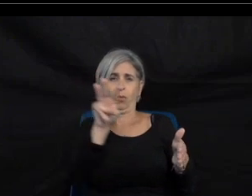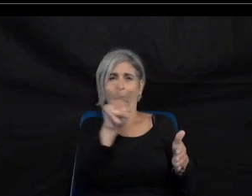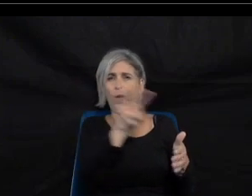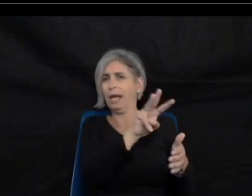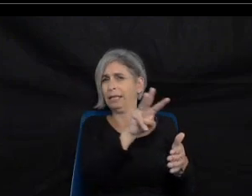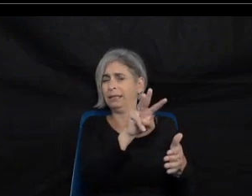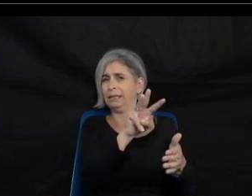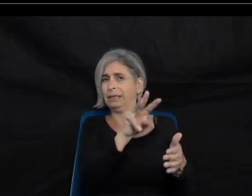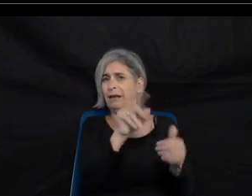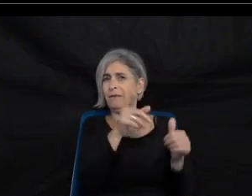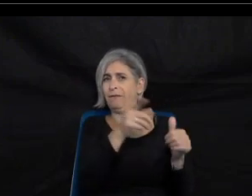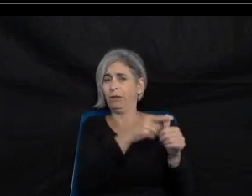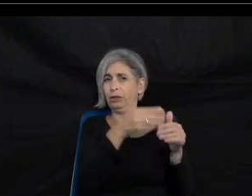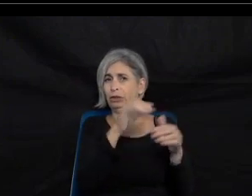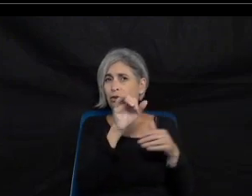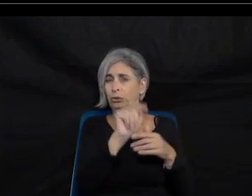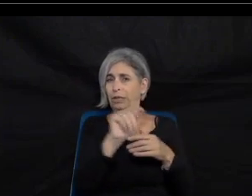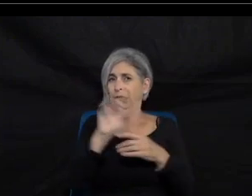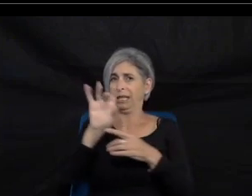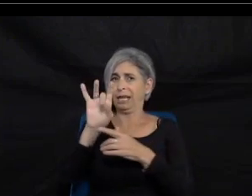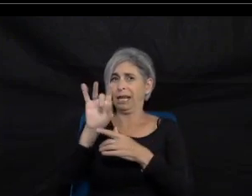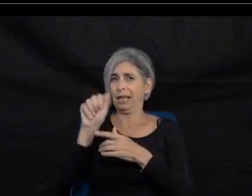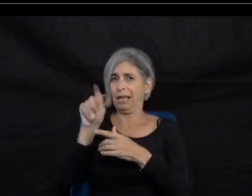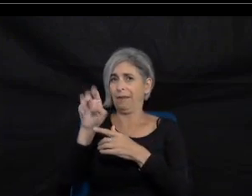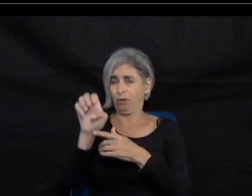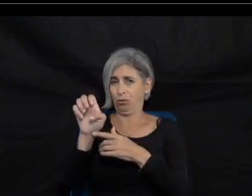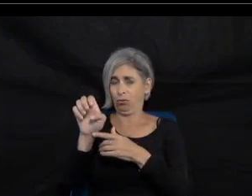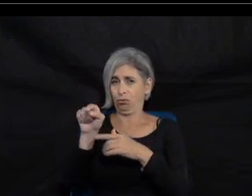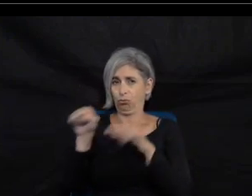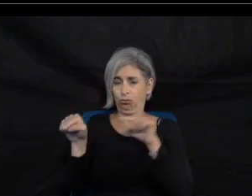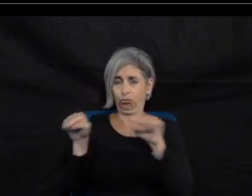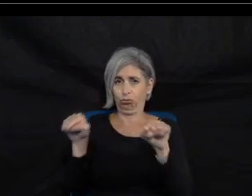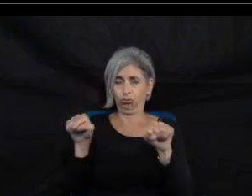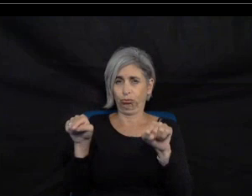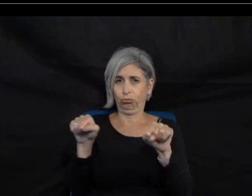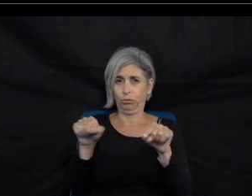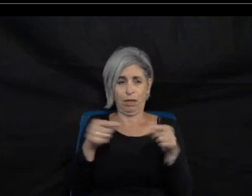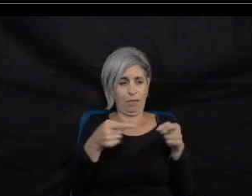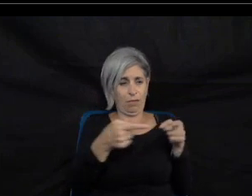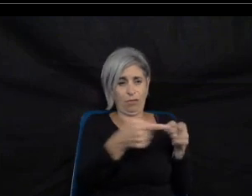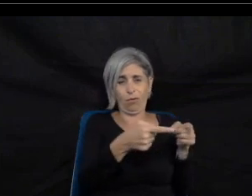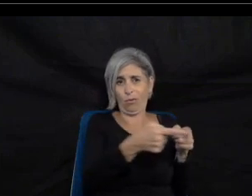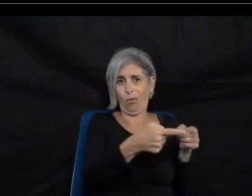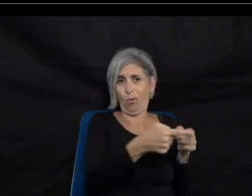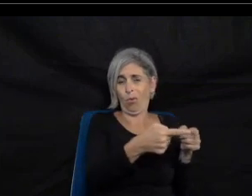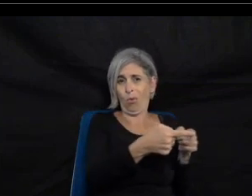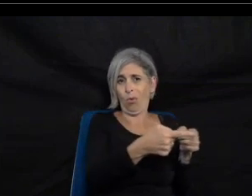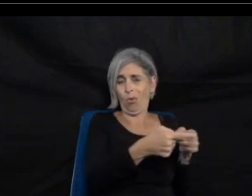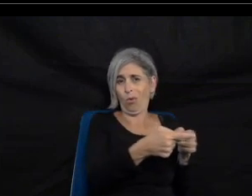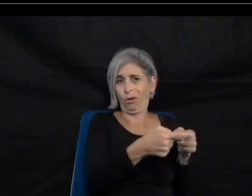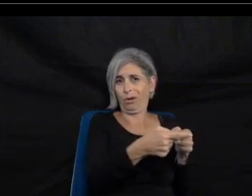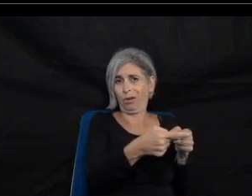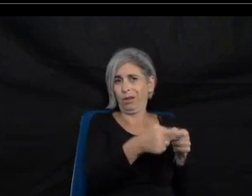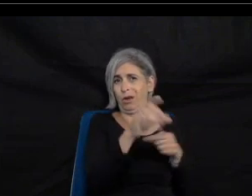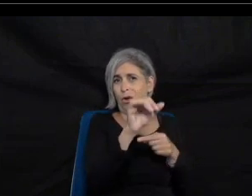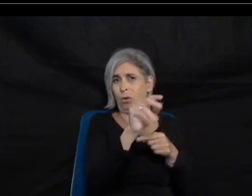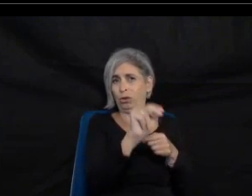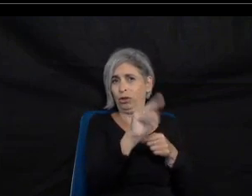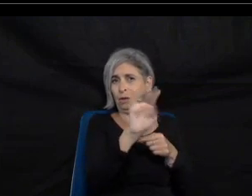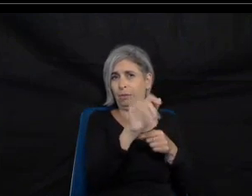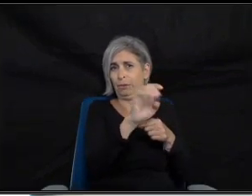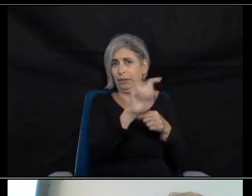Northwest, First Street and 8th Avenue? Yes, it's in the catacorner where the Ocean Breeze